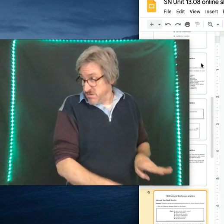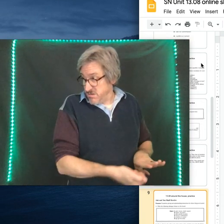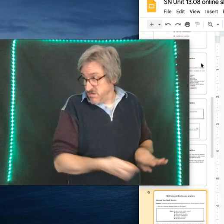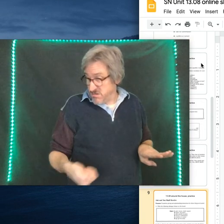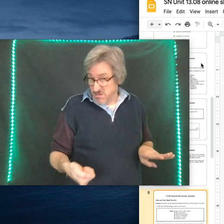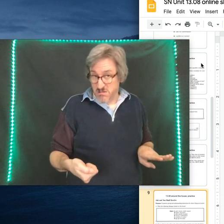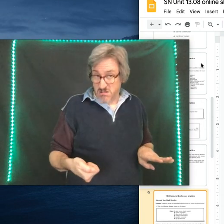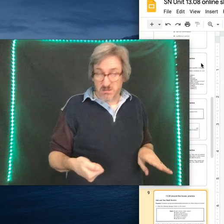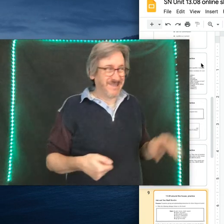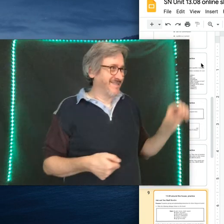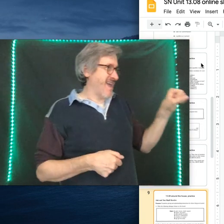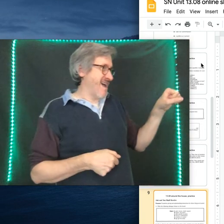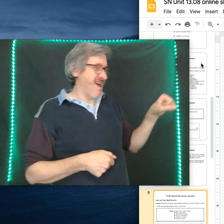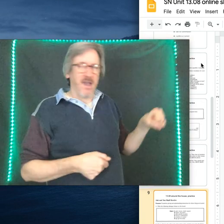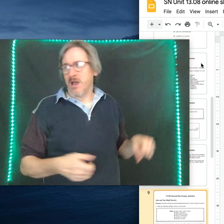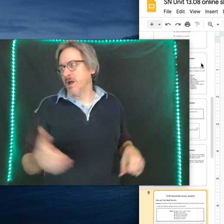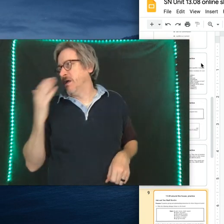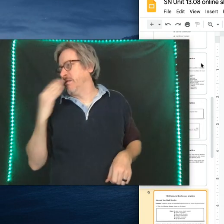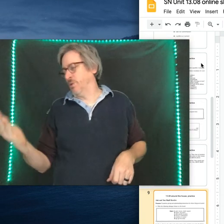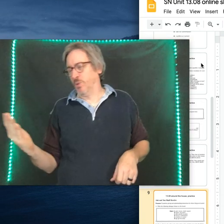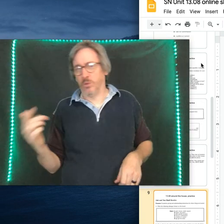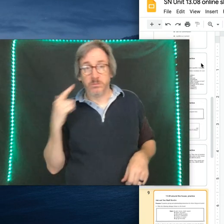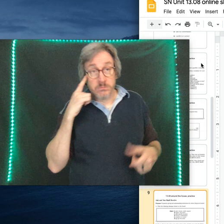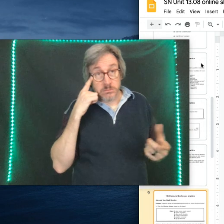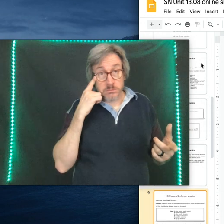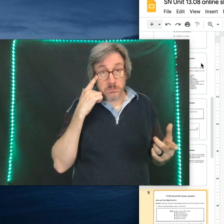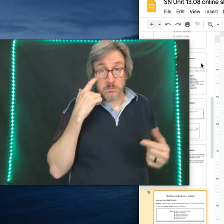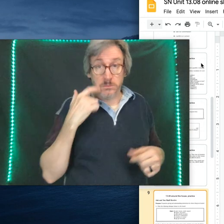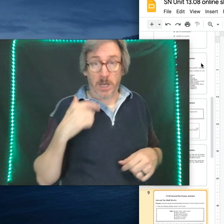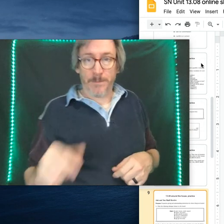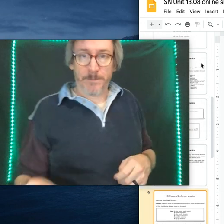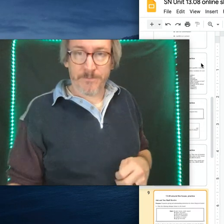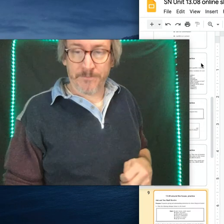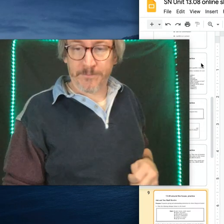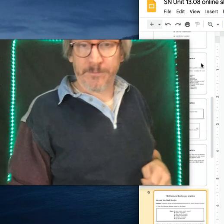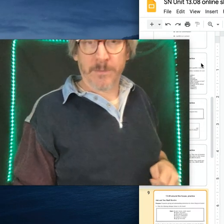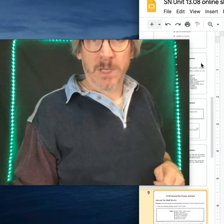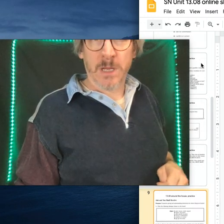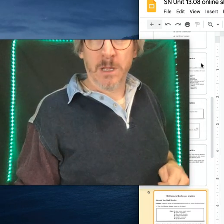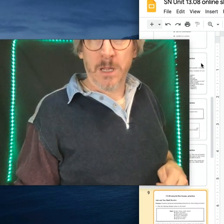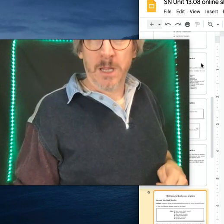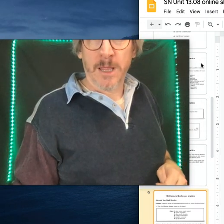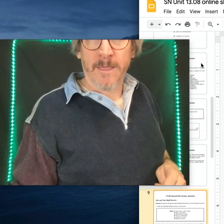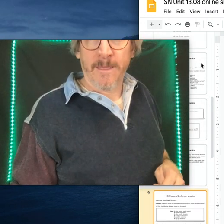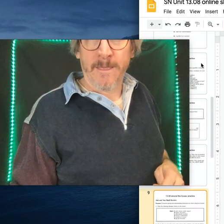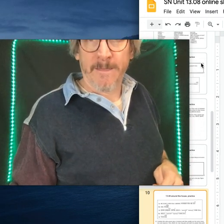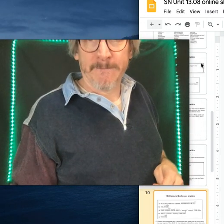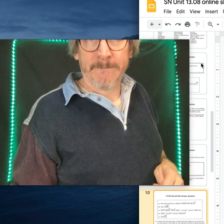Okay.